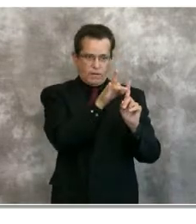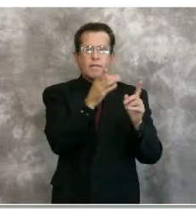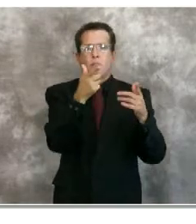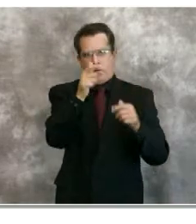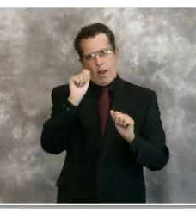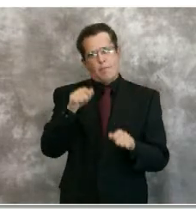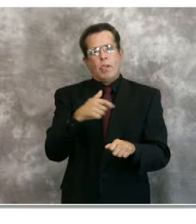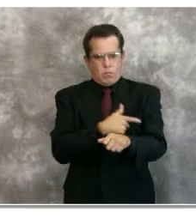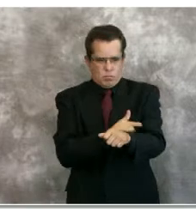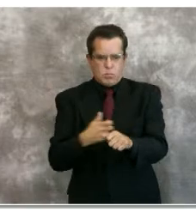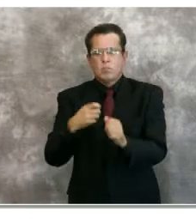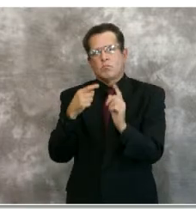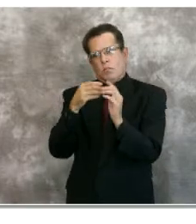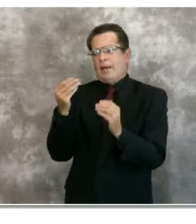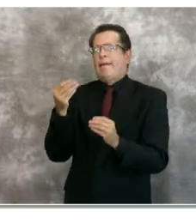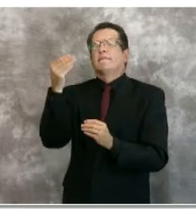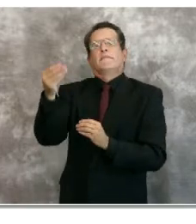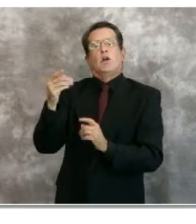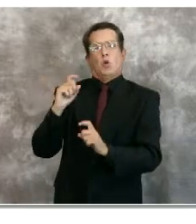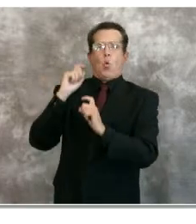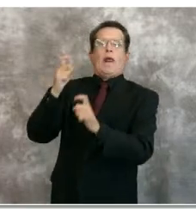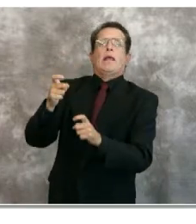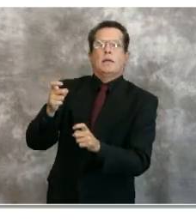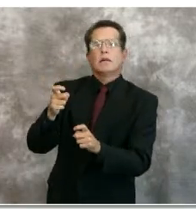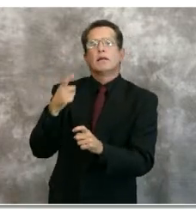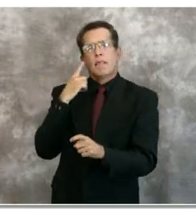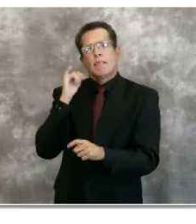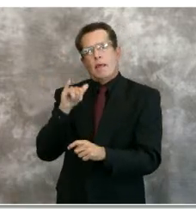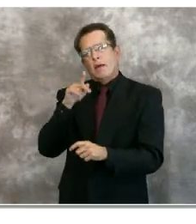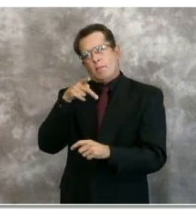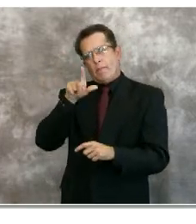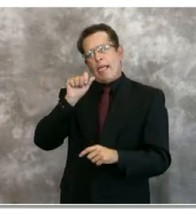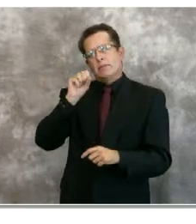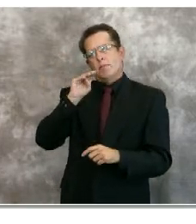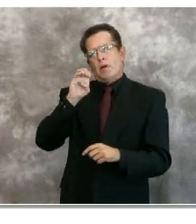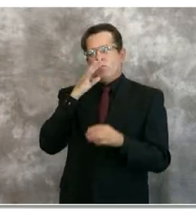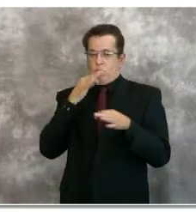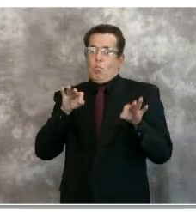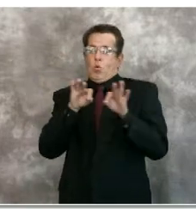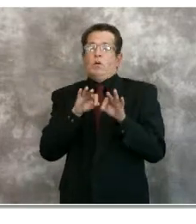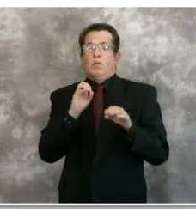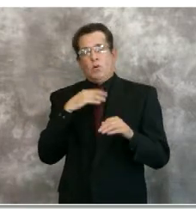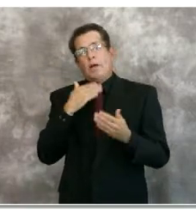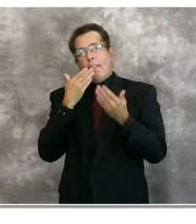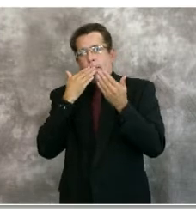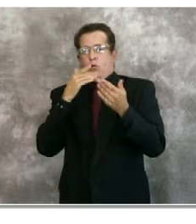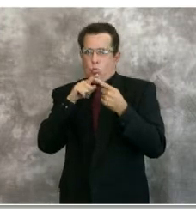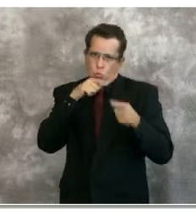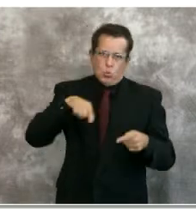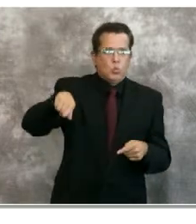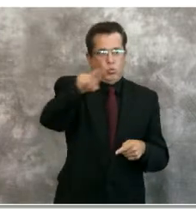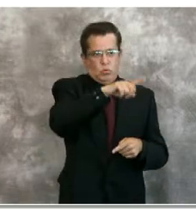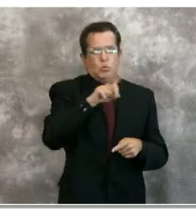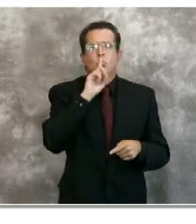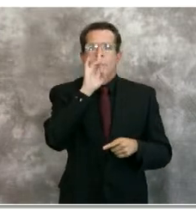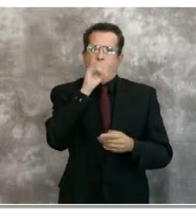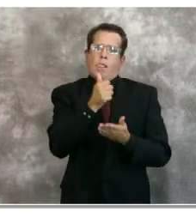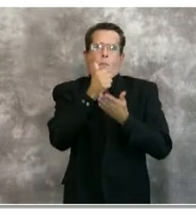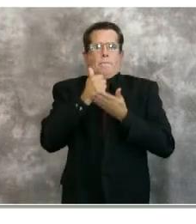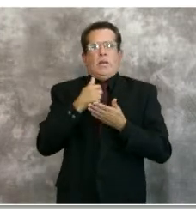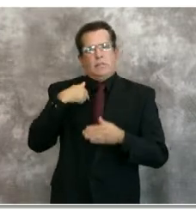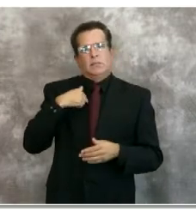to donate convalescent plasma, but a slight uptick there from last week. So thank you to all of those individuals who responded to our call last